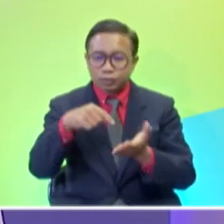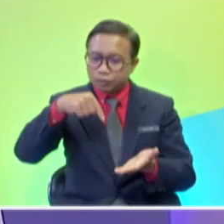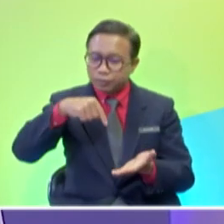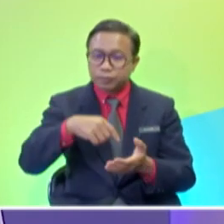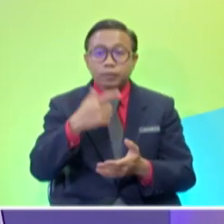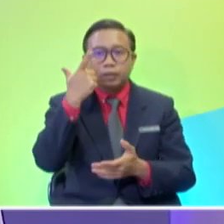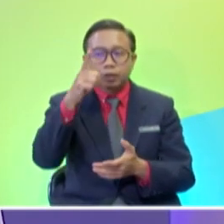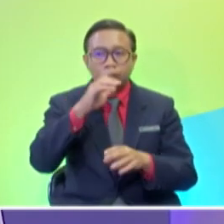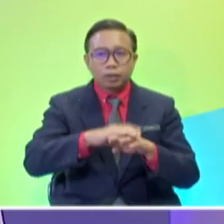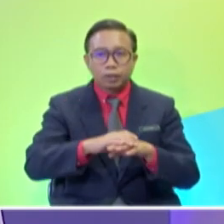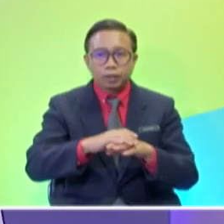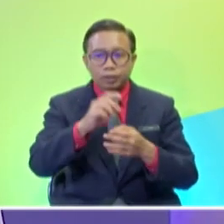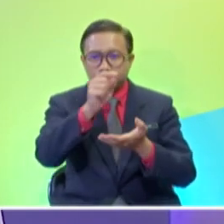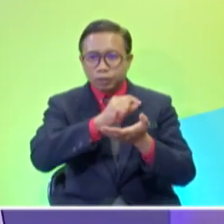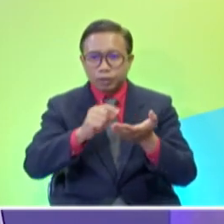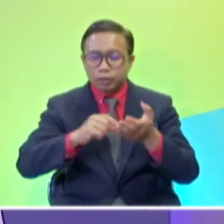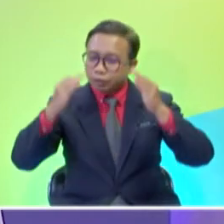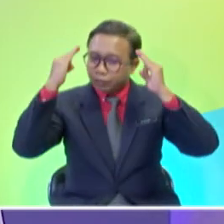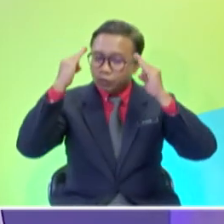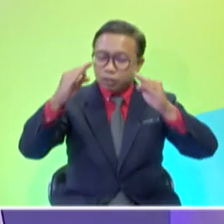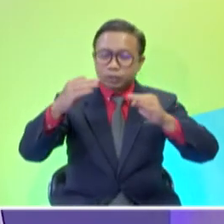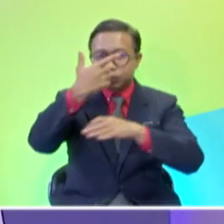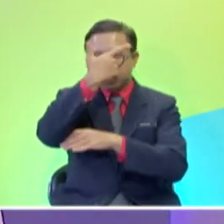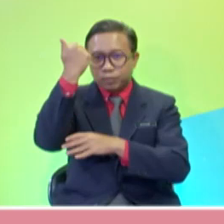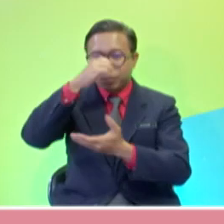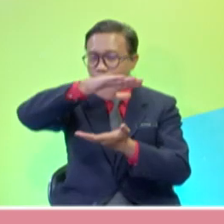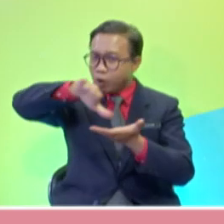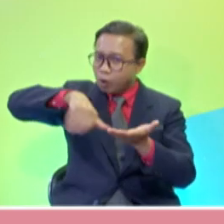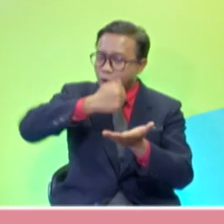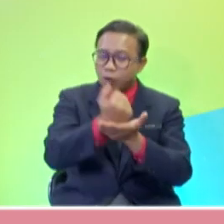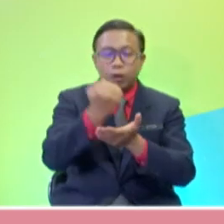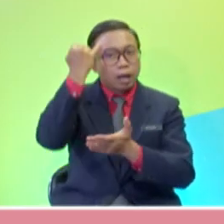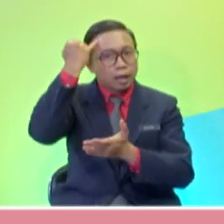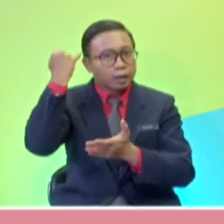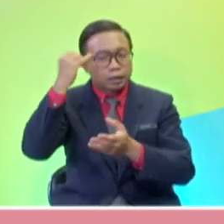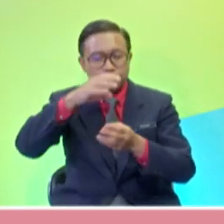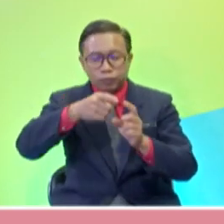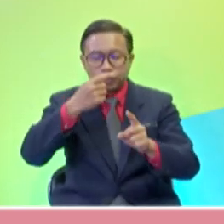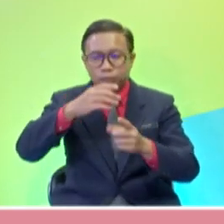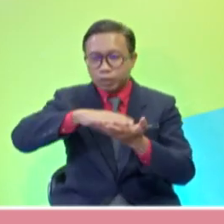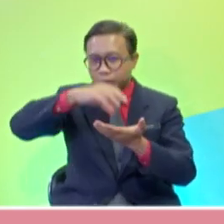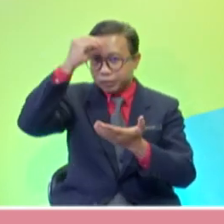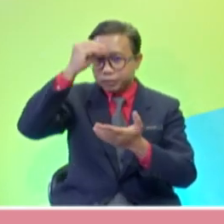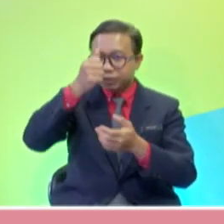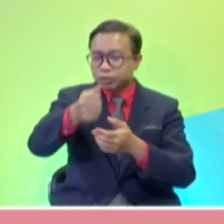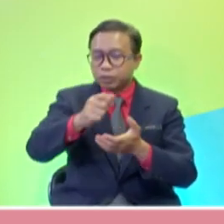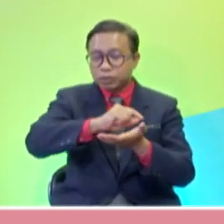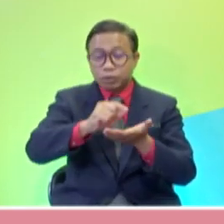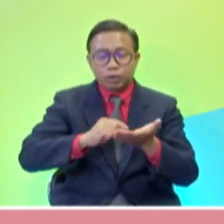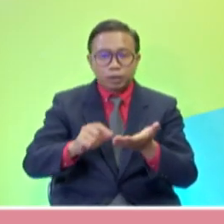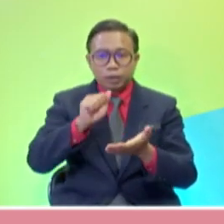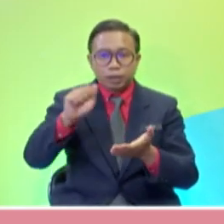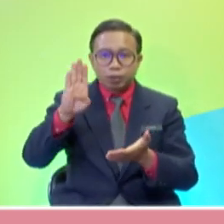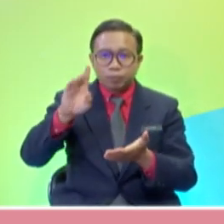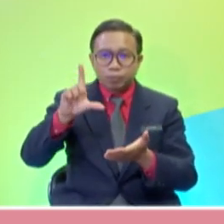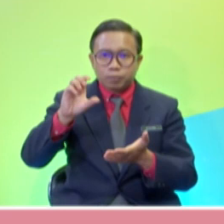at the writing focus because the whole idea of our lesson is to get you guys to write a blog